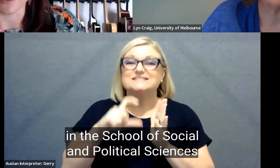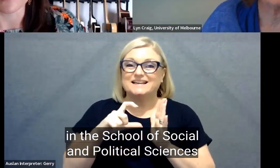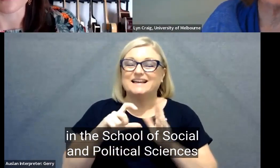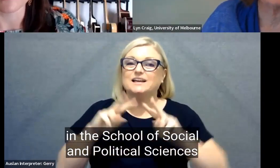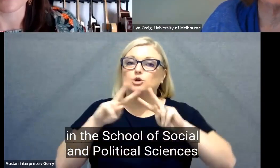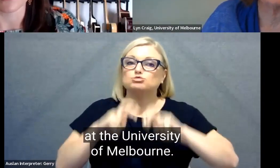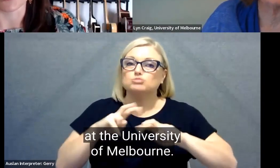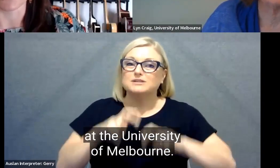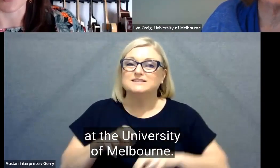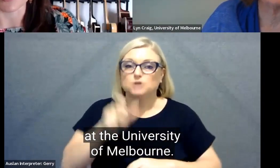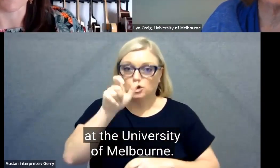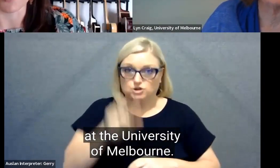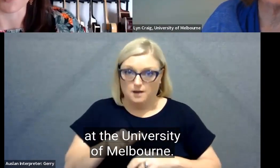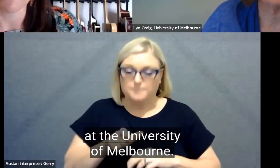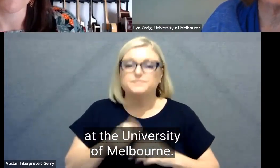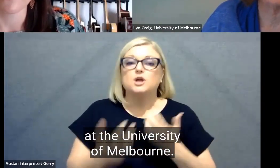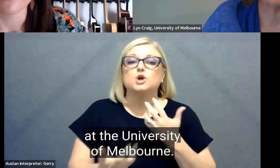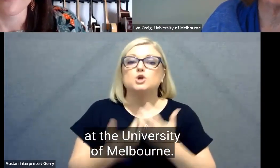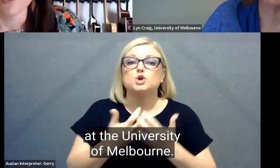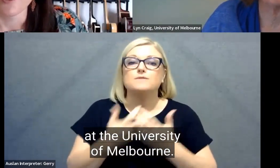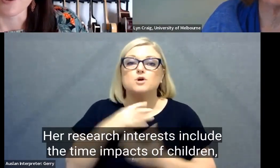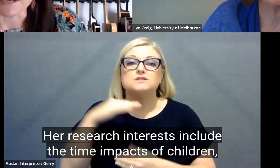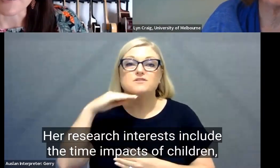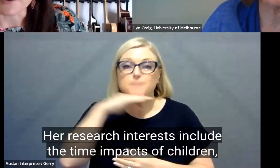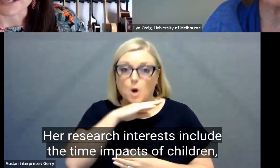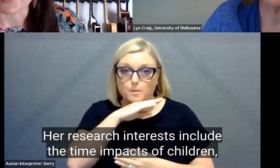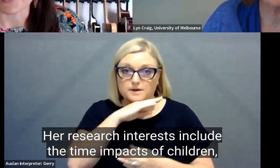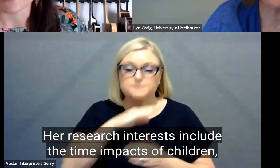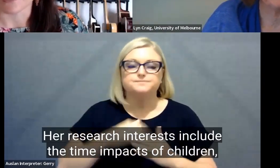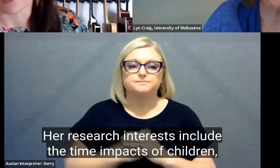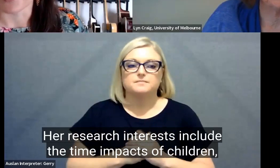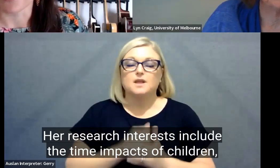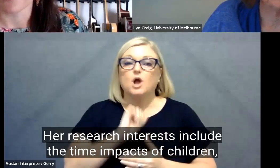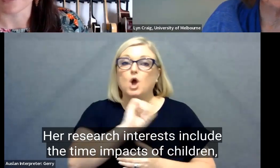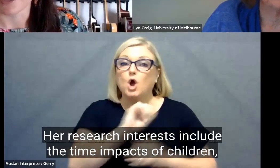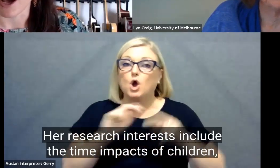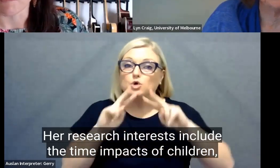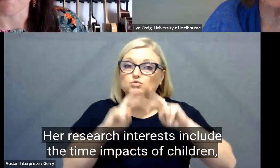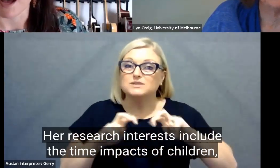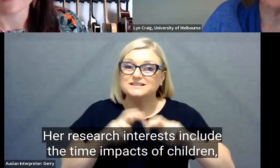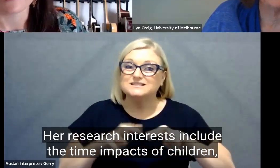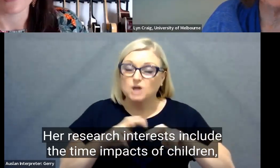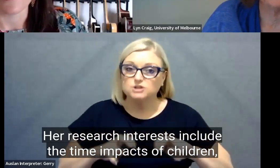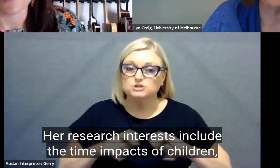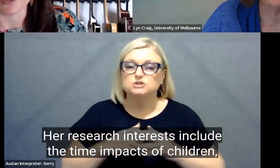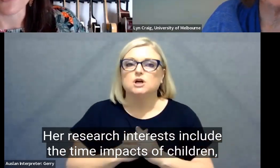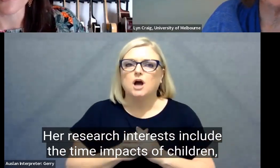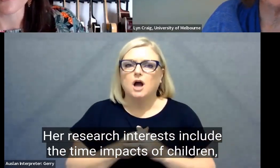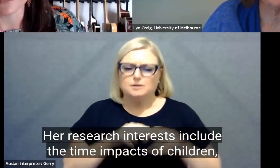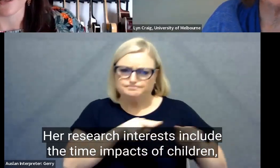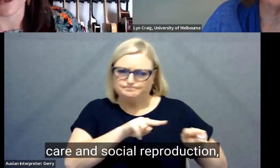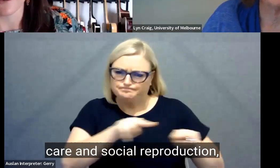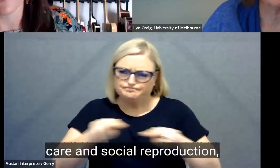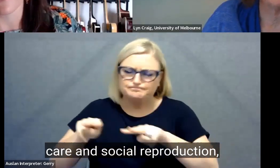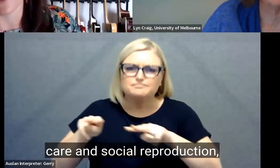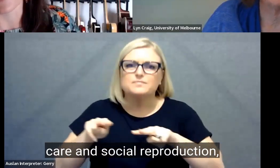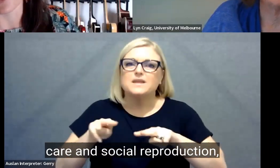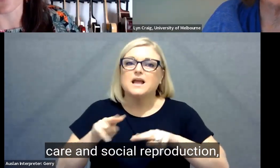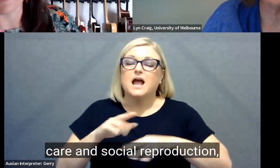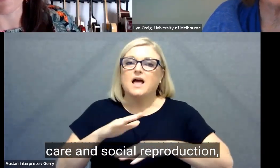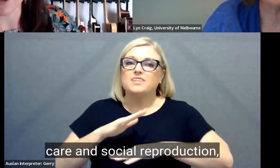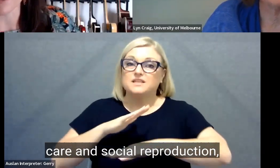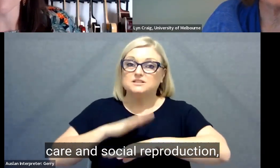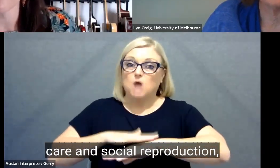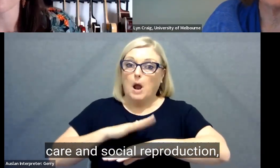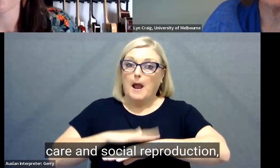Political Sciences at the University of Melbourne. Her research interests include the time impacts of children, care and